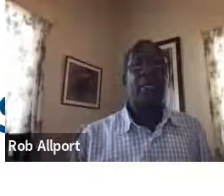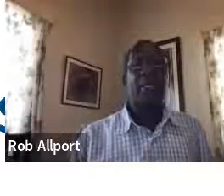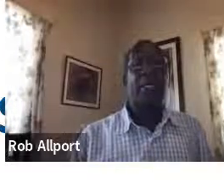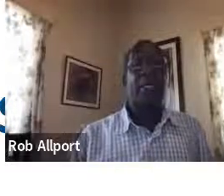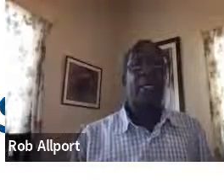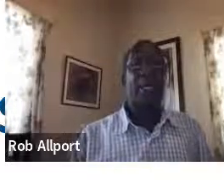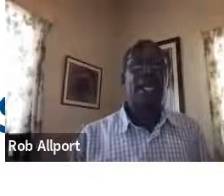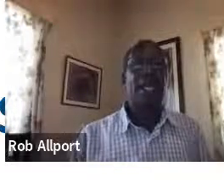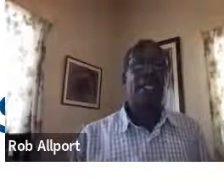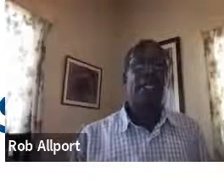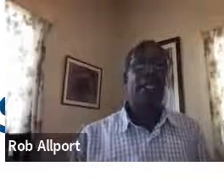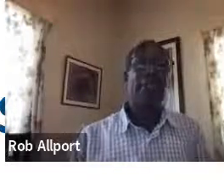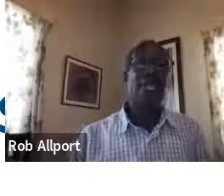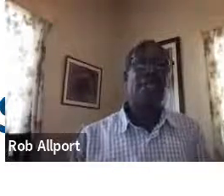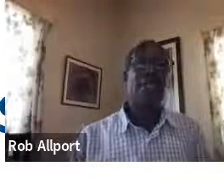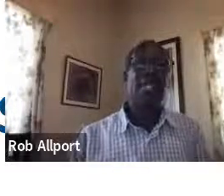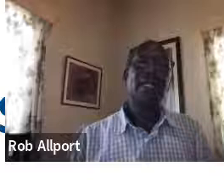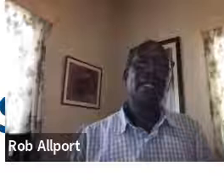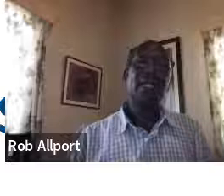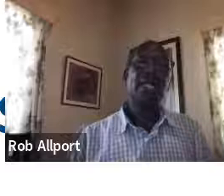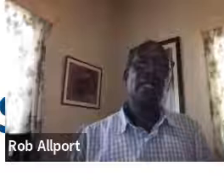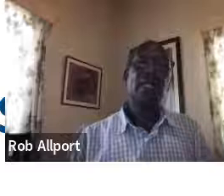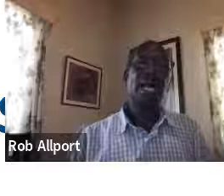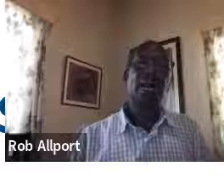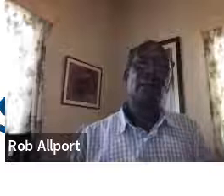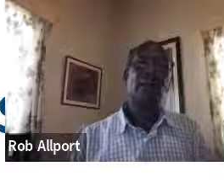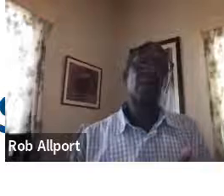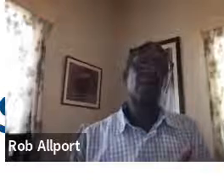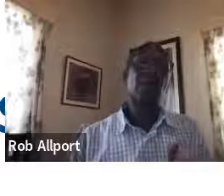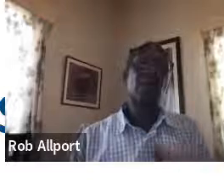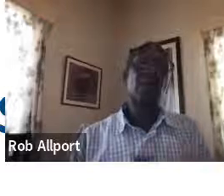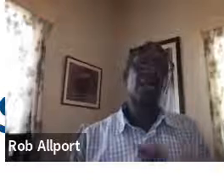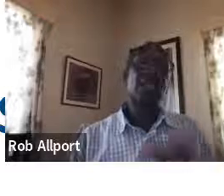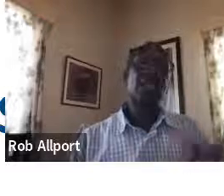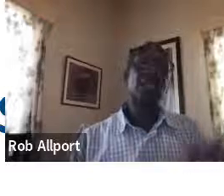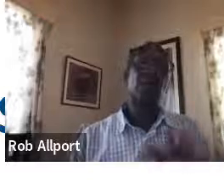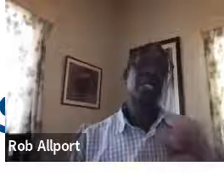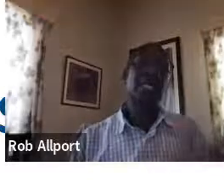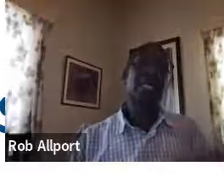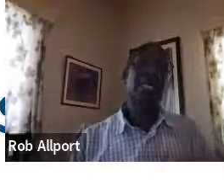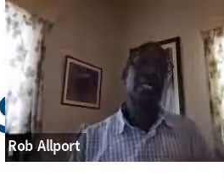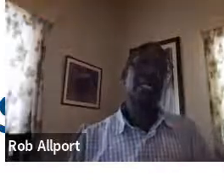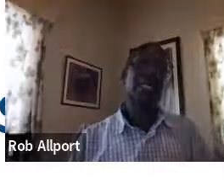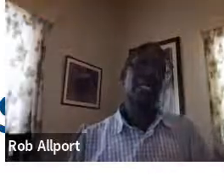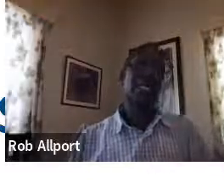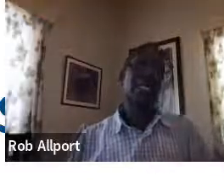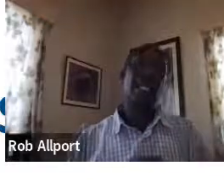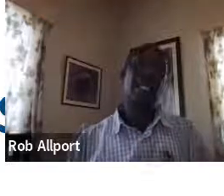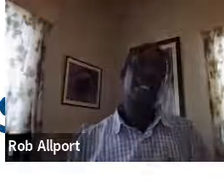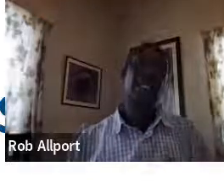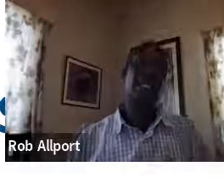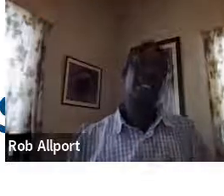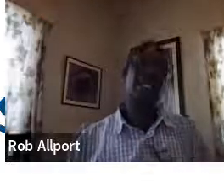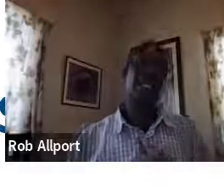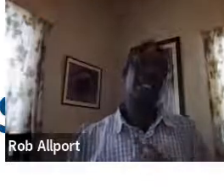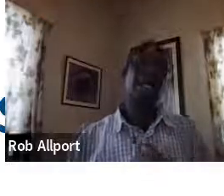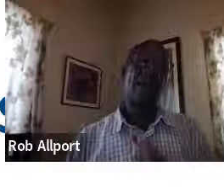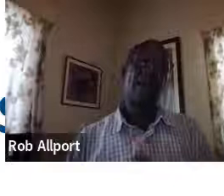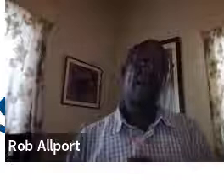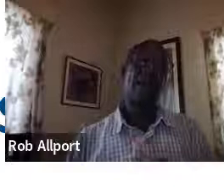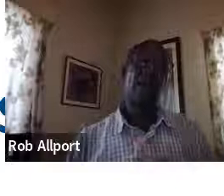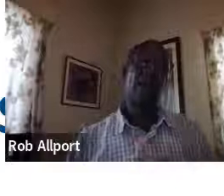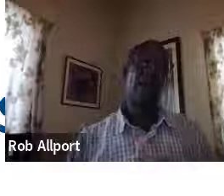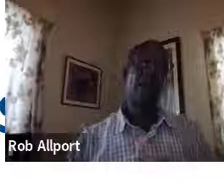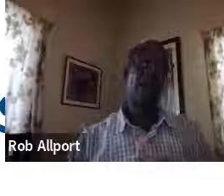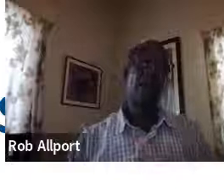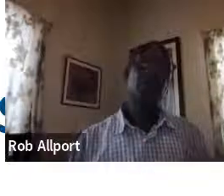that they define the country depending on how the seed should be targeted. And